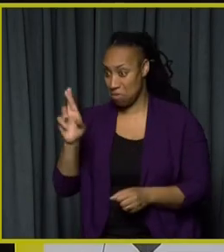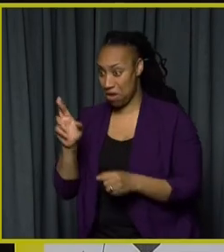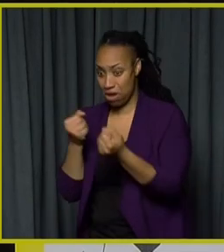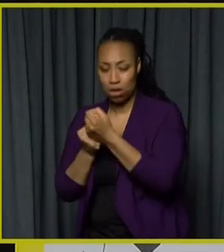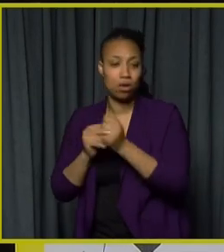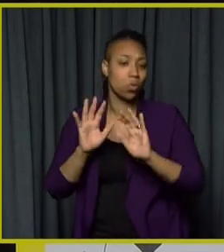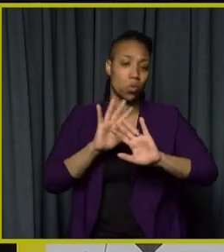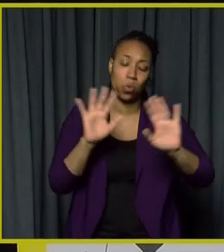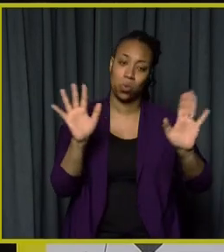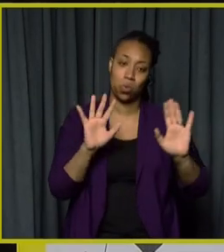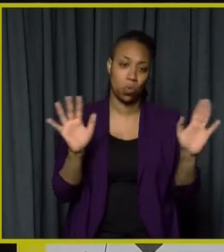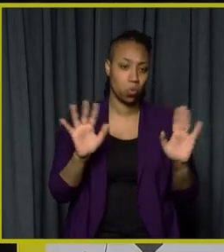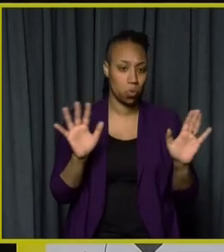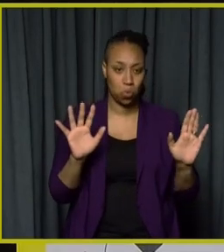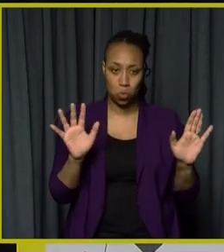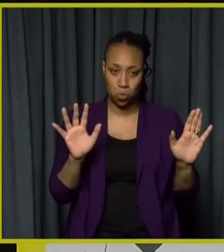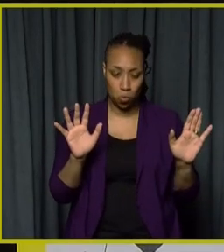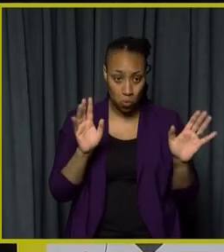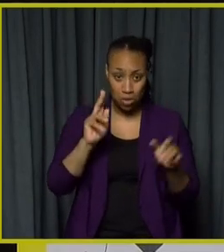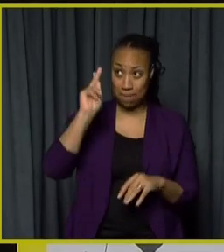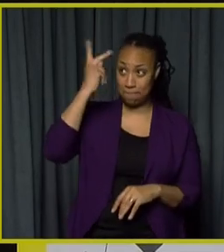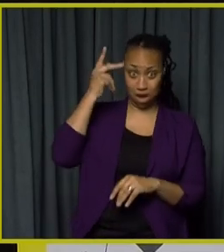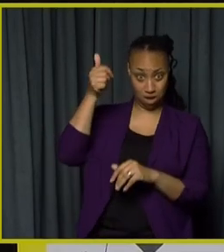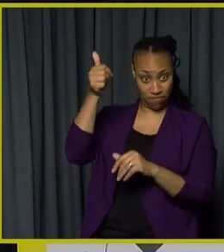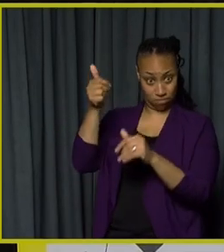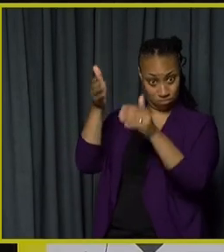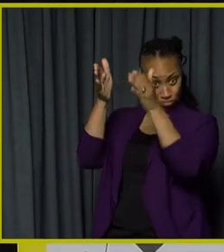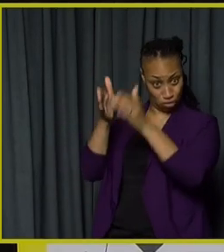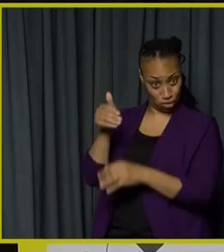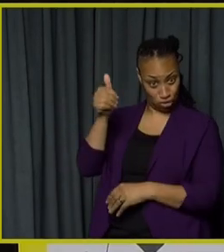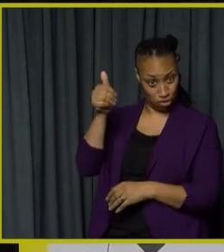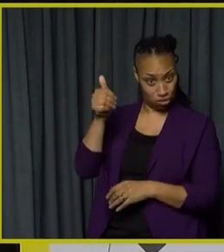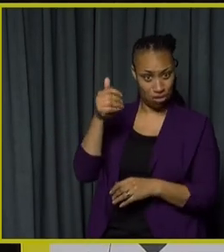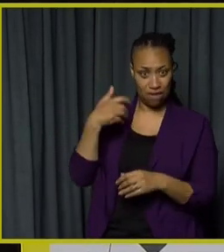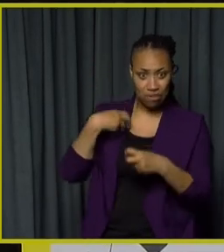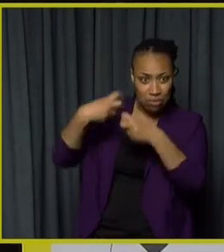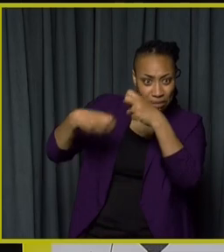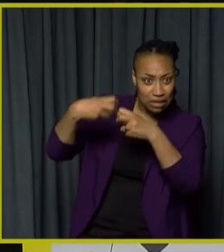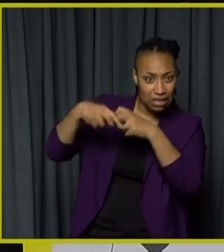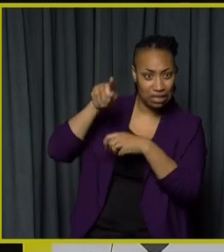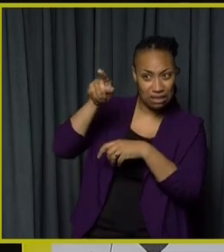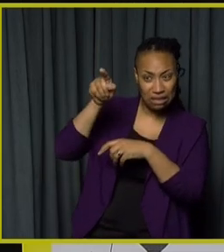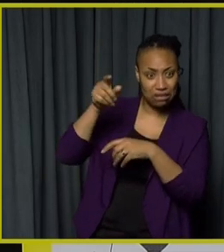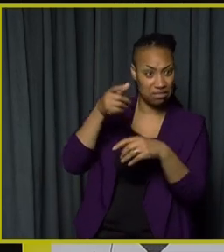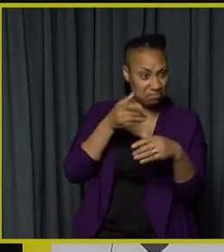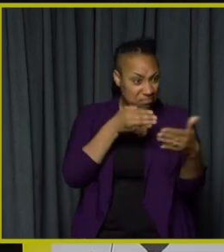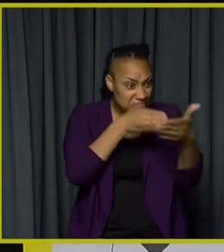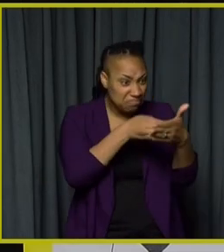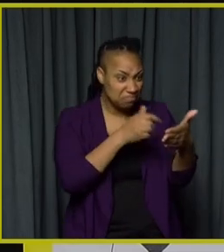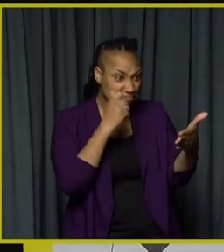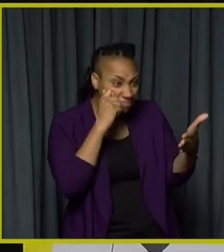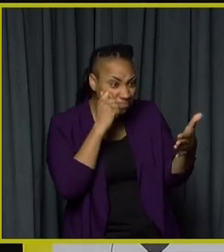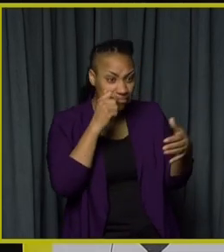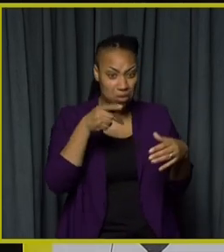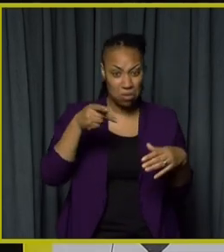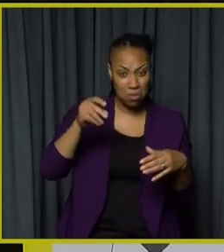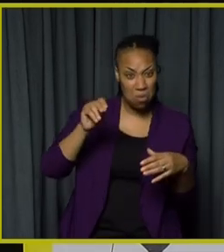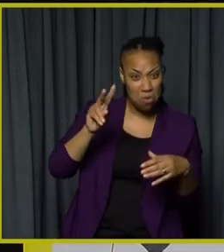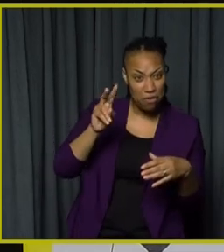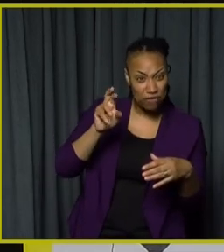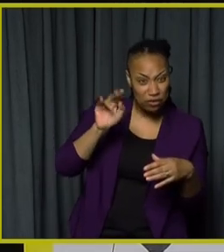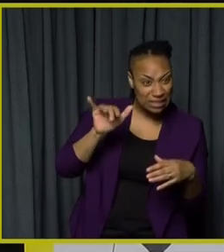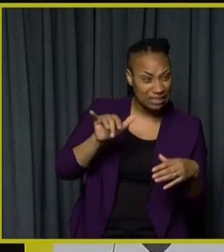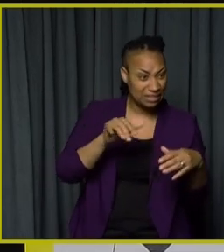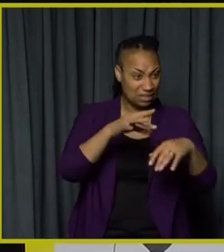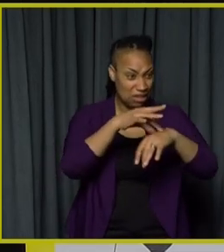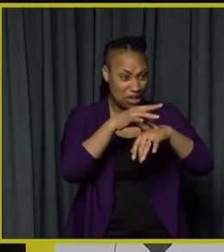any political party runs from the issues of systemic racism, poverty, ecological devastation,